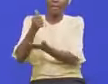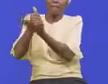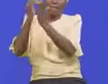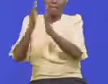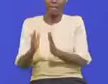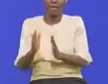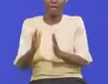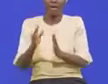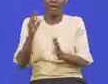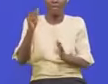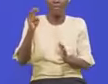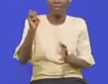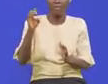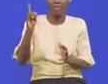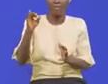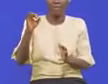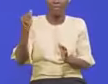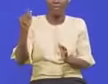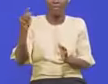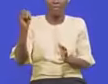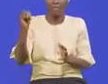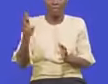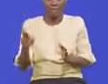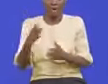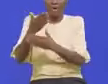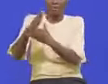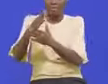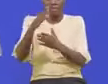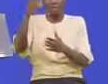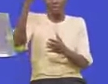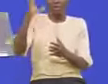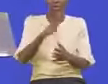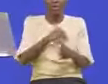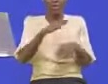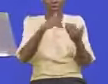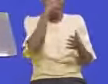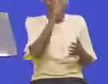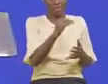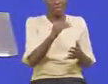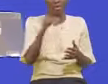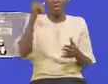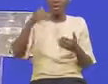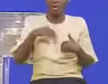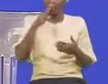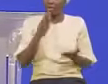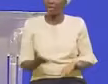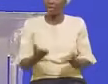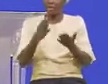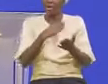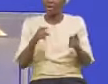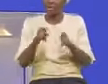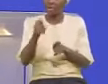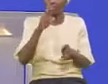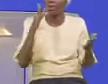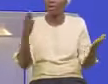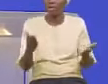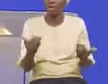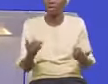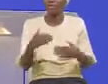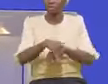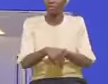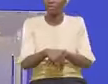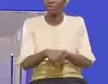Ame si nye avulela le Mawu kple amegbetɔwo dome. Aƒetɔ la wokɔe ɖe dzi. Esi le va fia